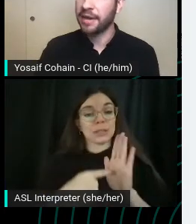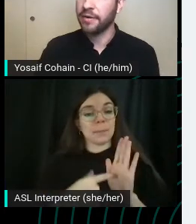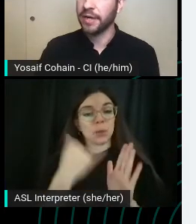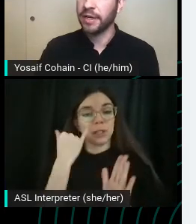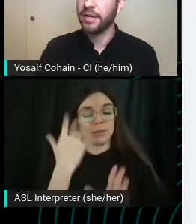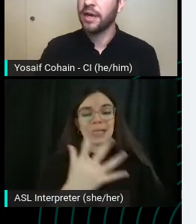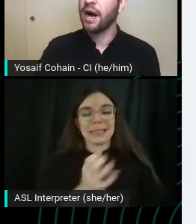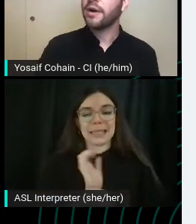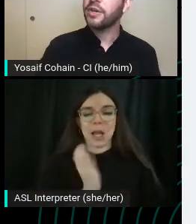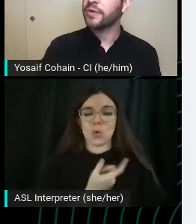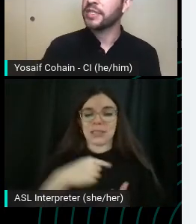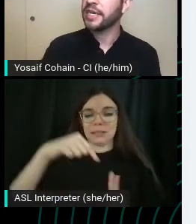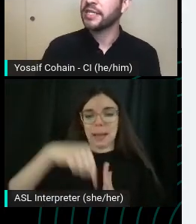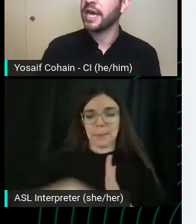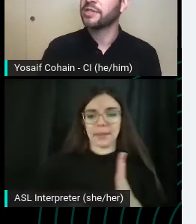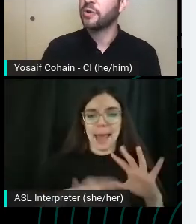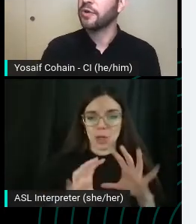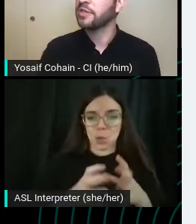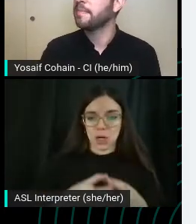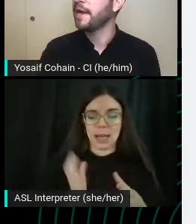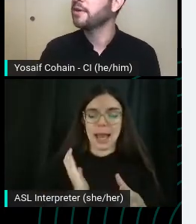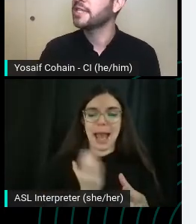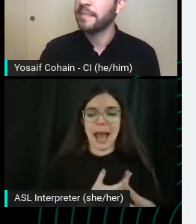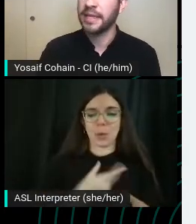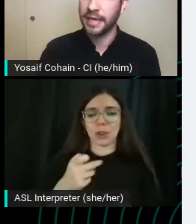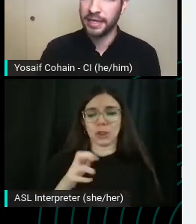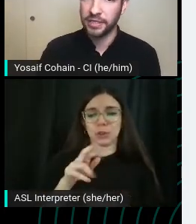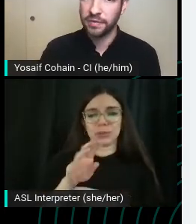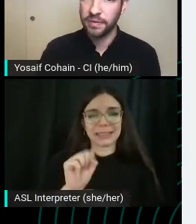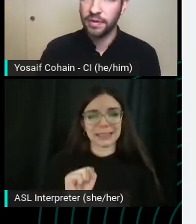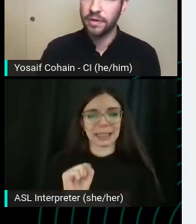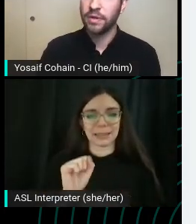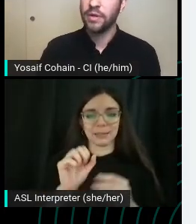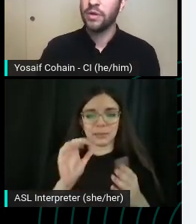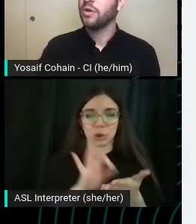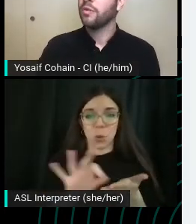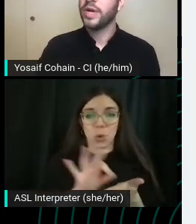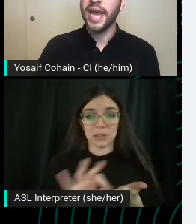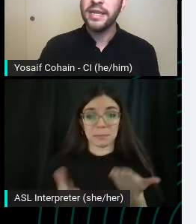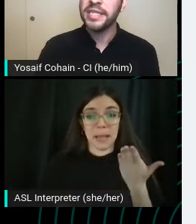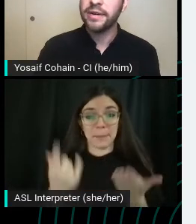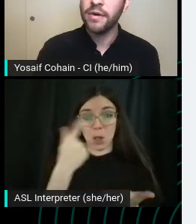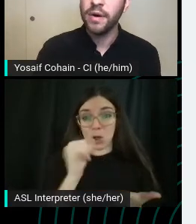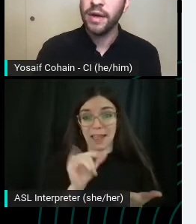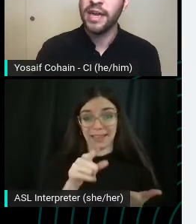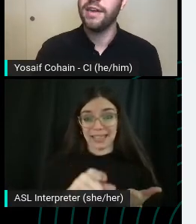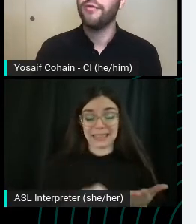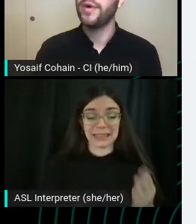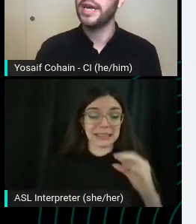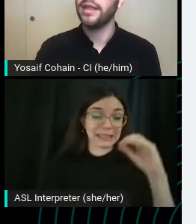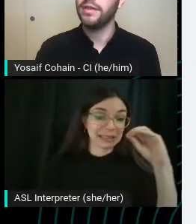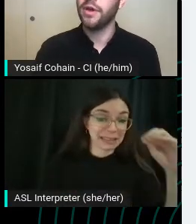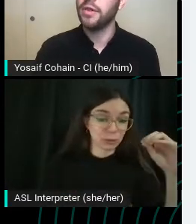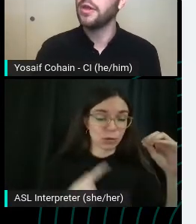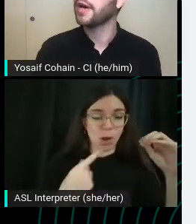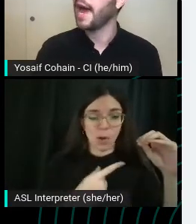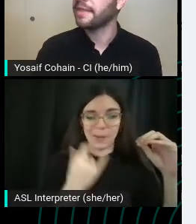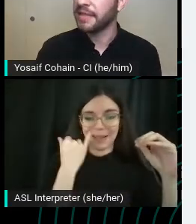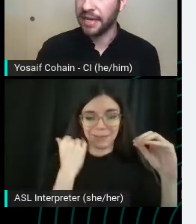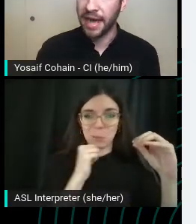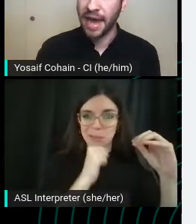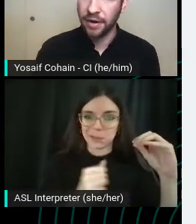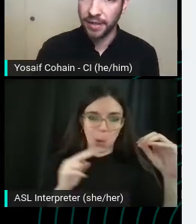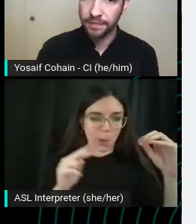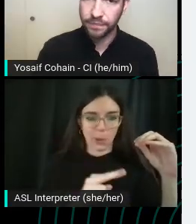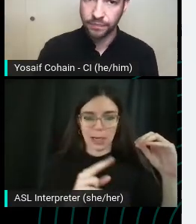depth category, our heuristics and scores might look something like this. We'd get a 0 if we don't look at